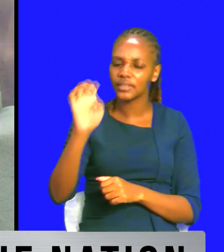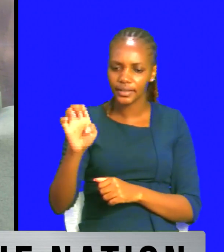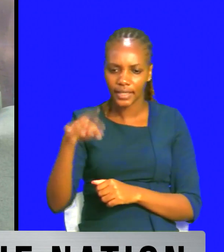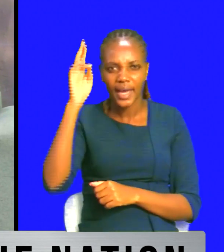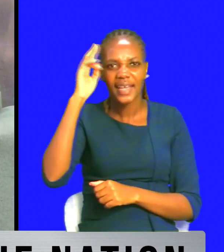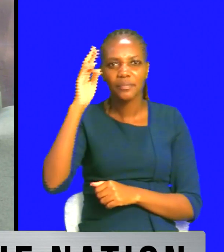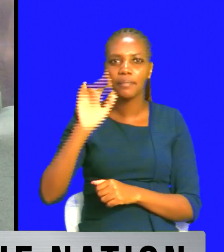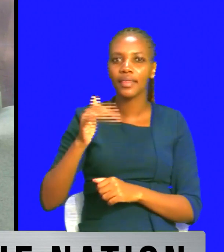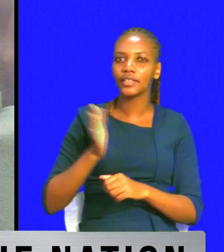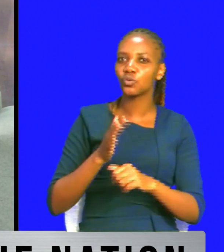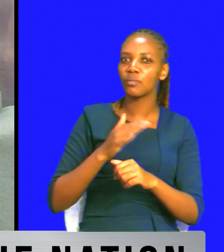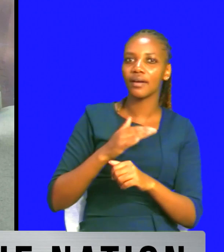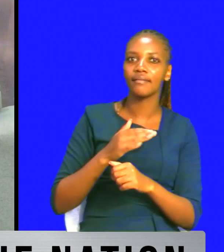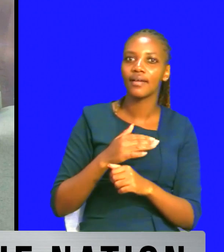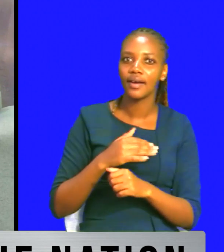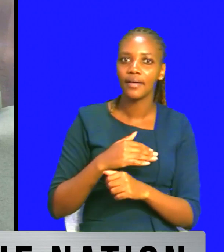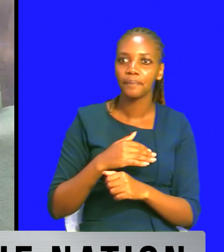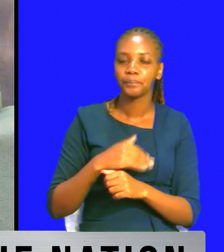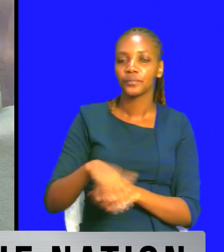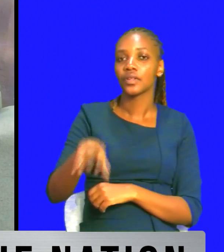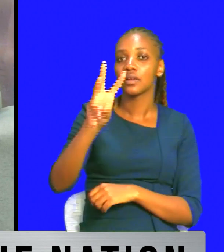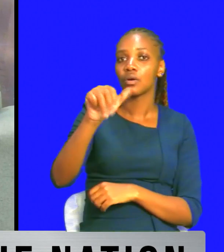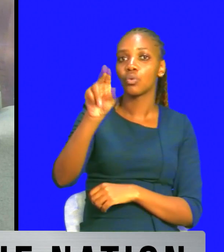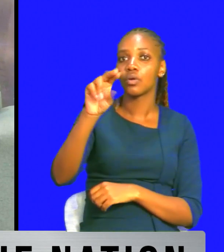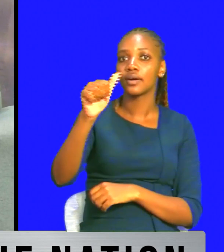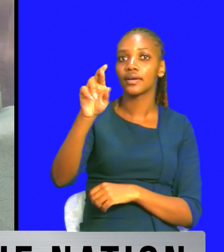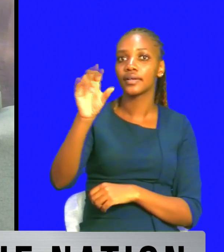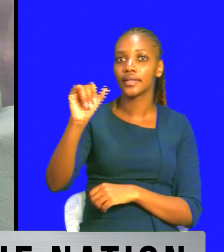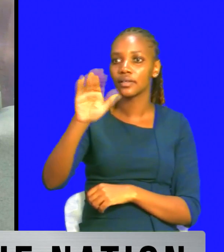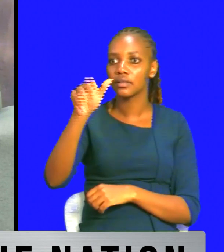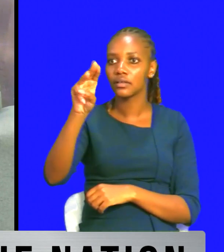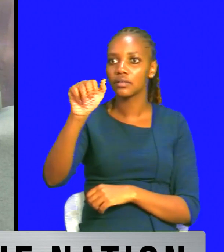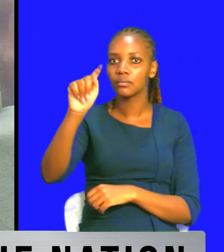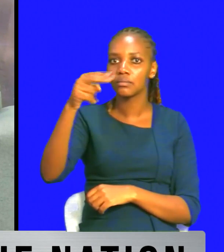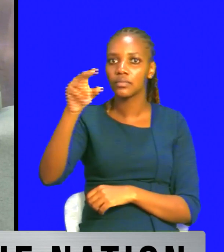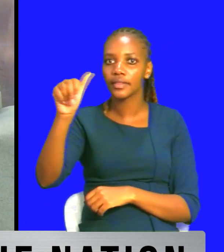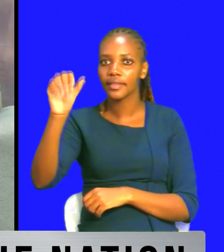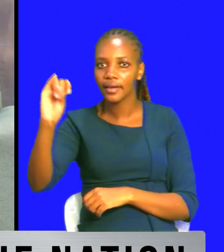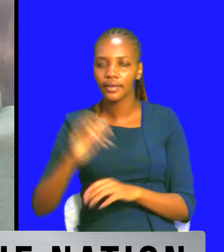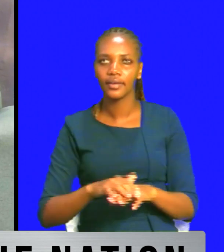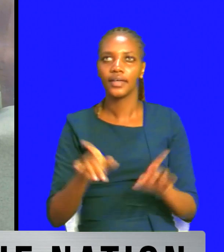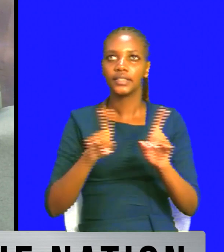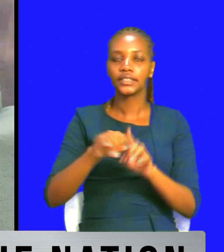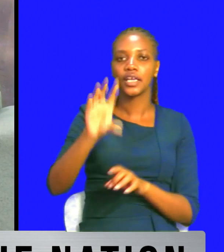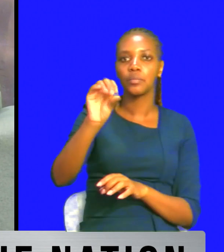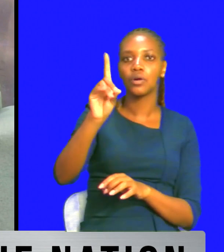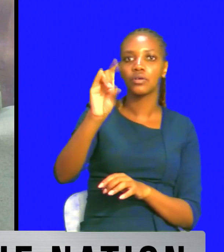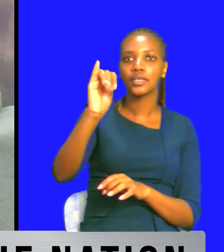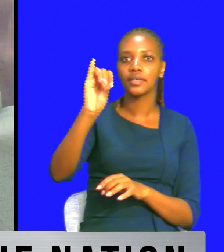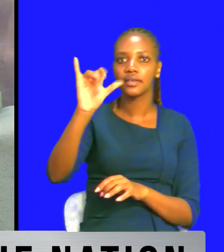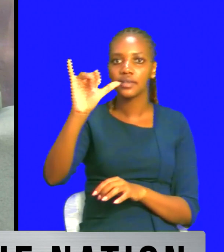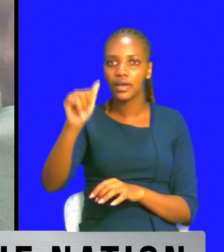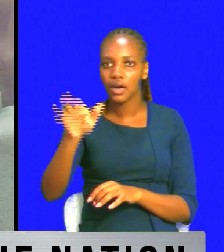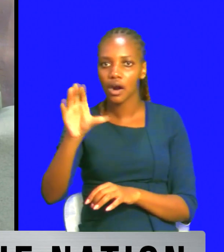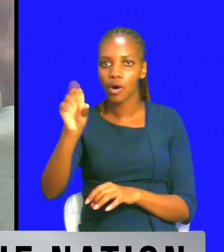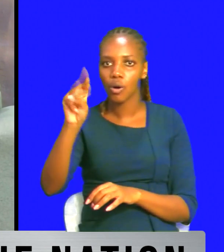Wangare Maathai. Yeah, even that the was civil team that's- disobedience Yeah. again. Even Okia Umtata chaining himself in the police station, that was